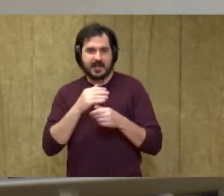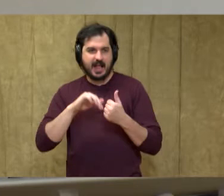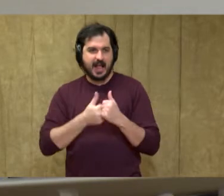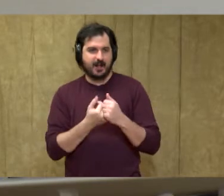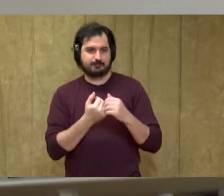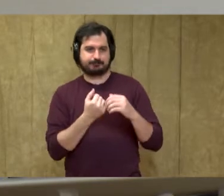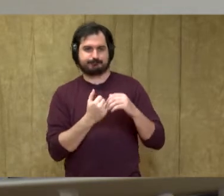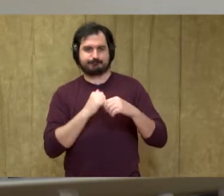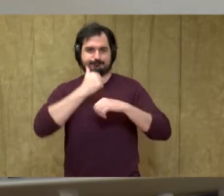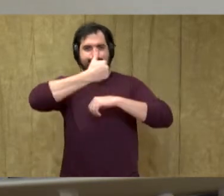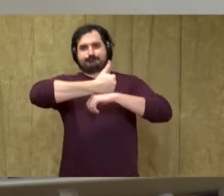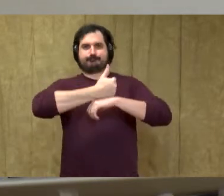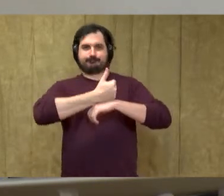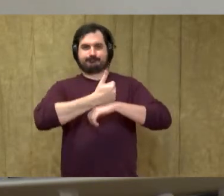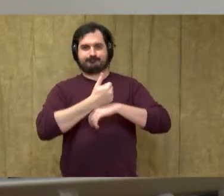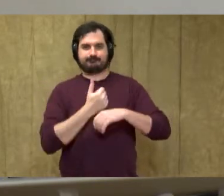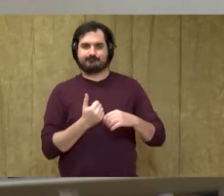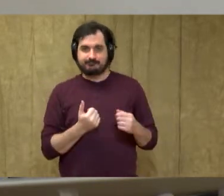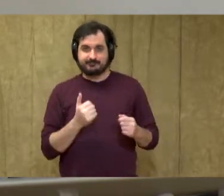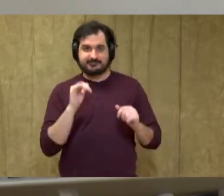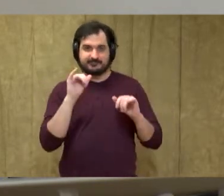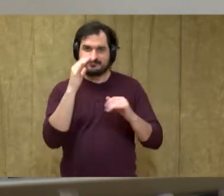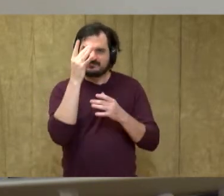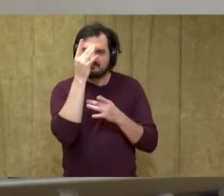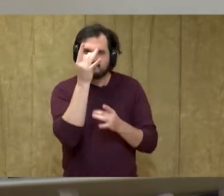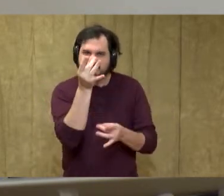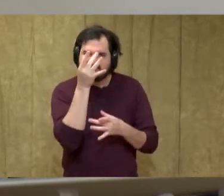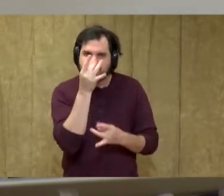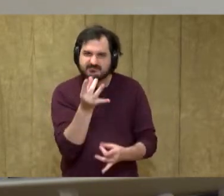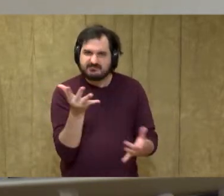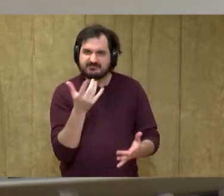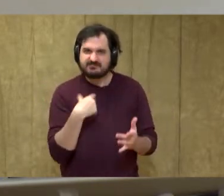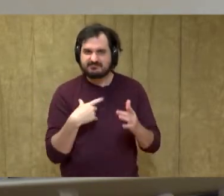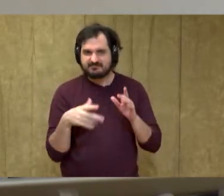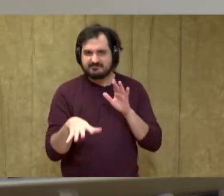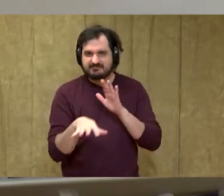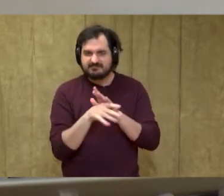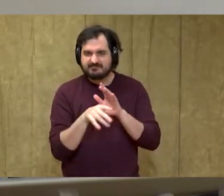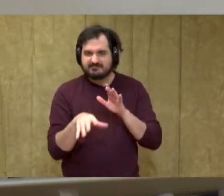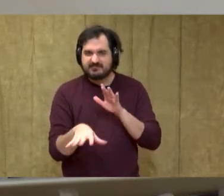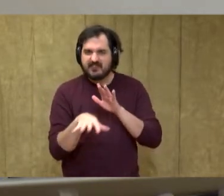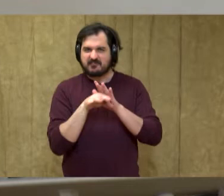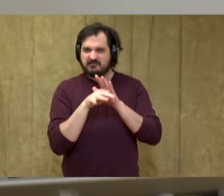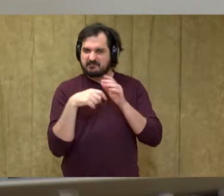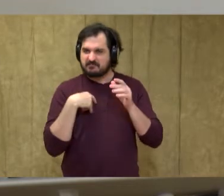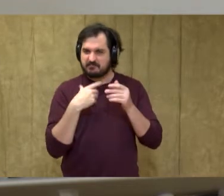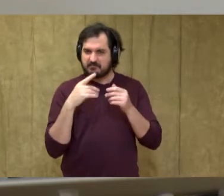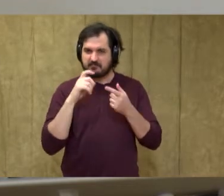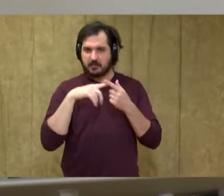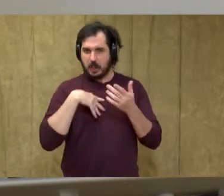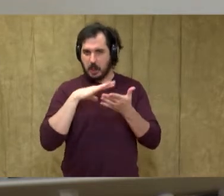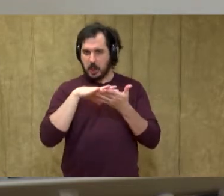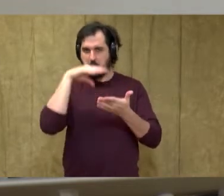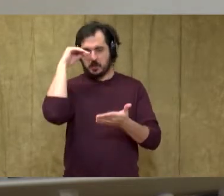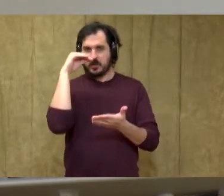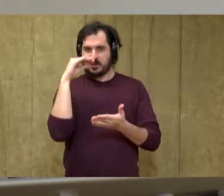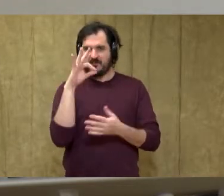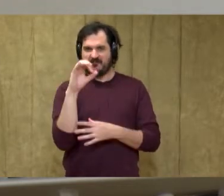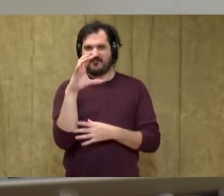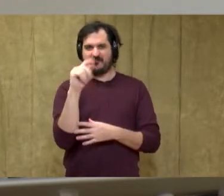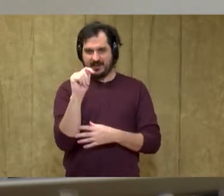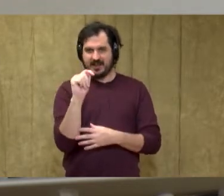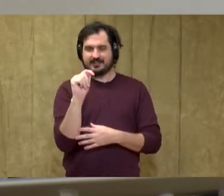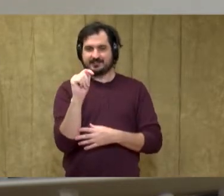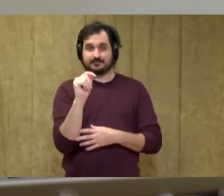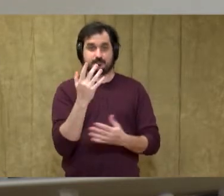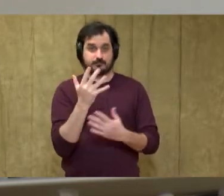That was very interesting to me whenever I found out those facts. And maybe you found out those type of facts too. Now, last